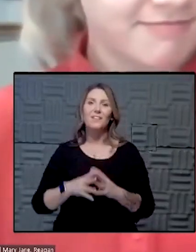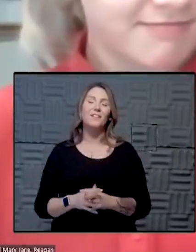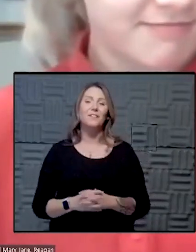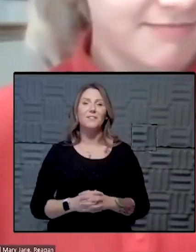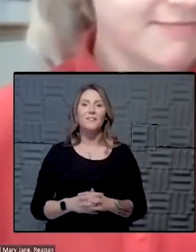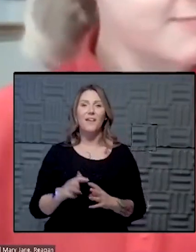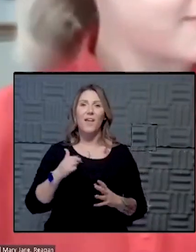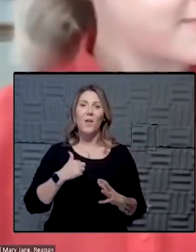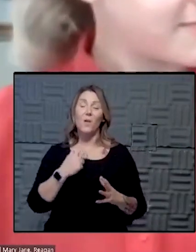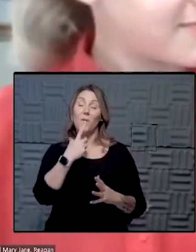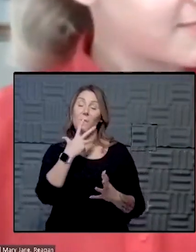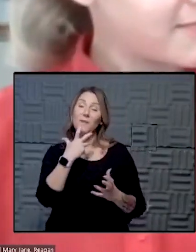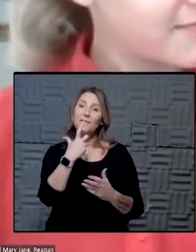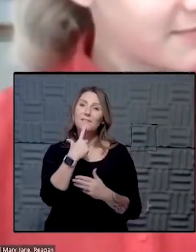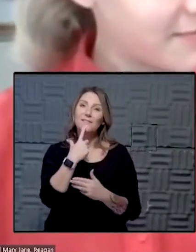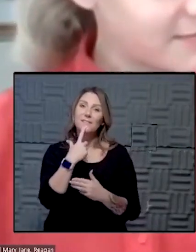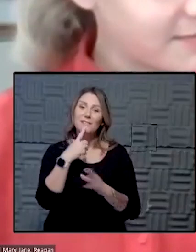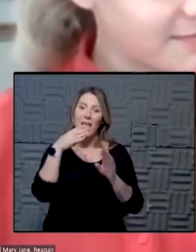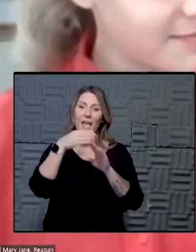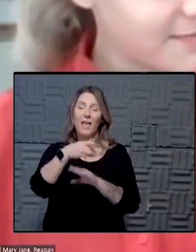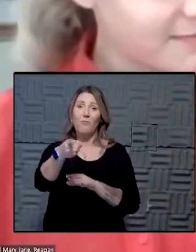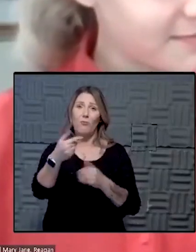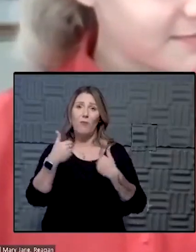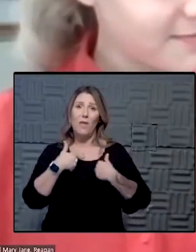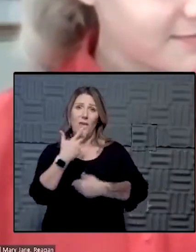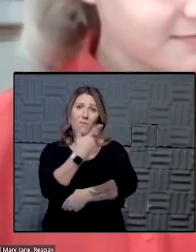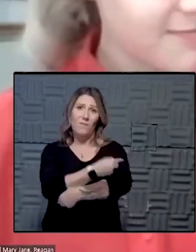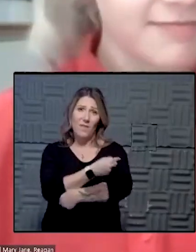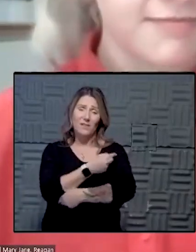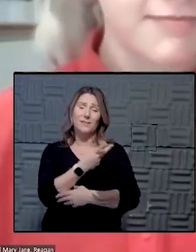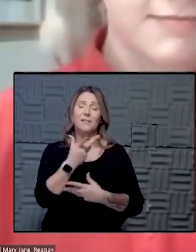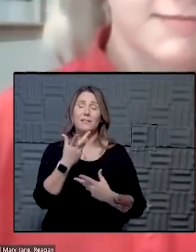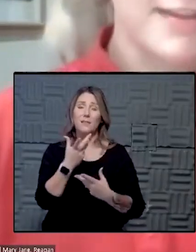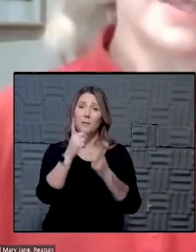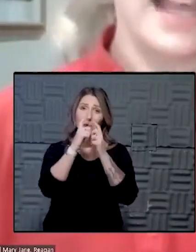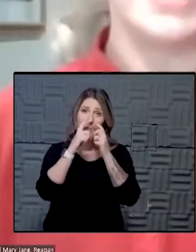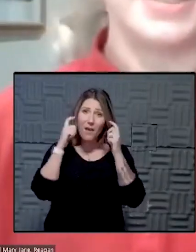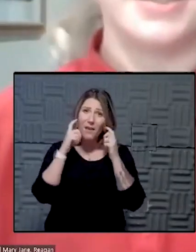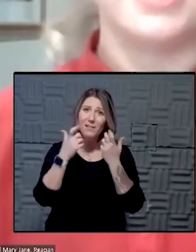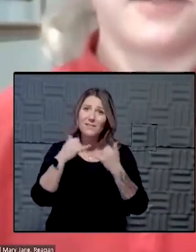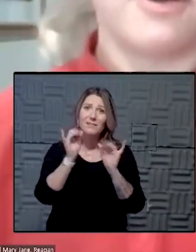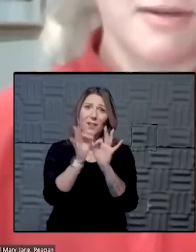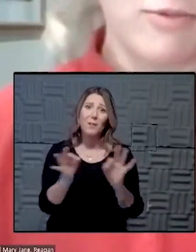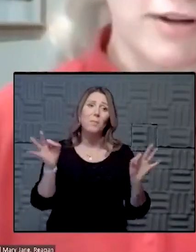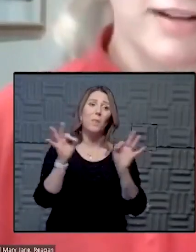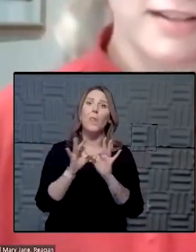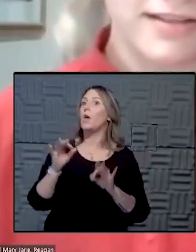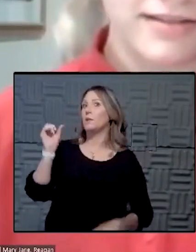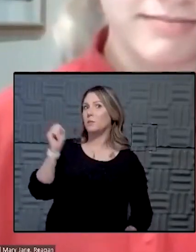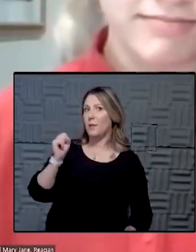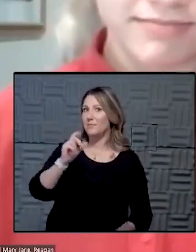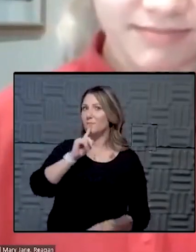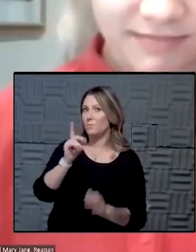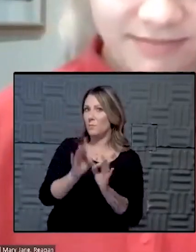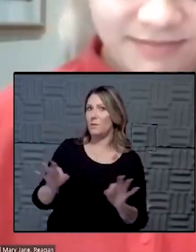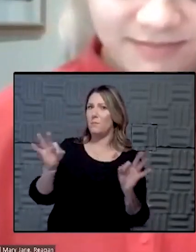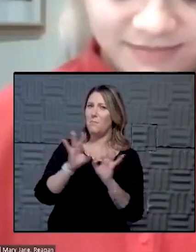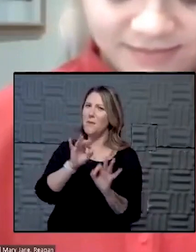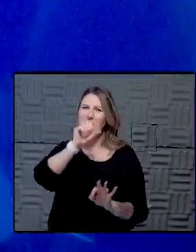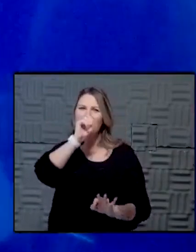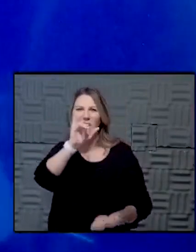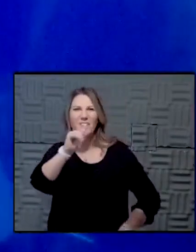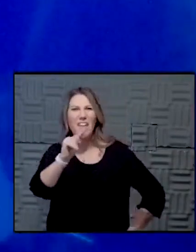I just want to say that even after you have a vaccine, wearing a mask is still important. Yes, it is. Very important. I love it. You guys